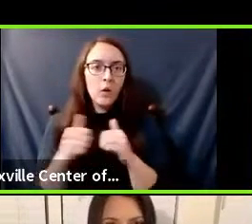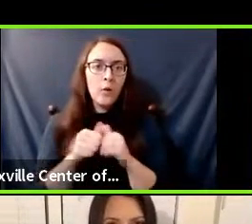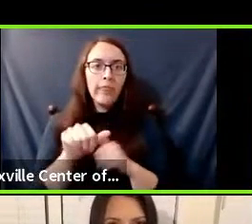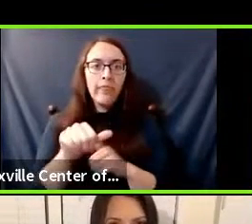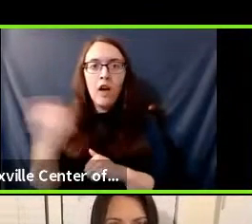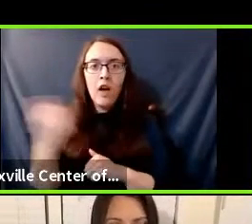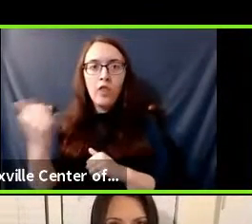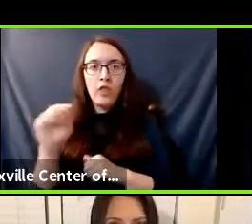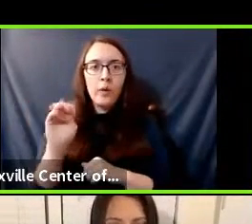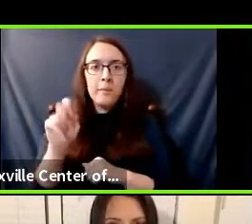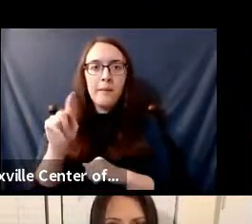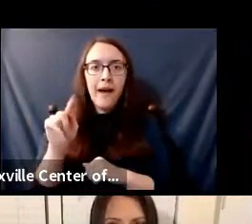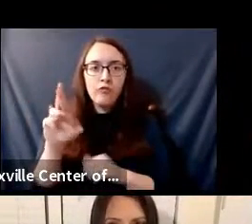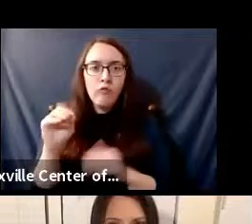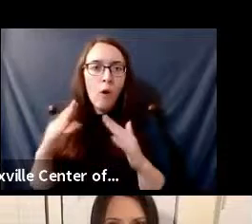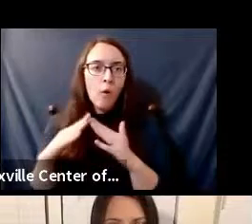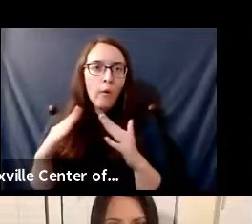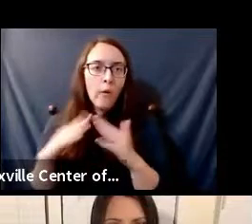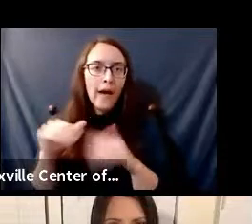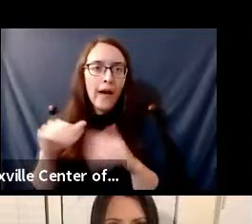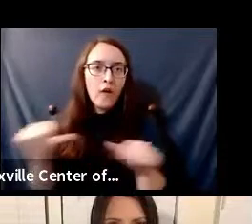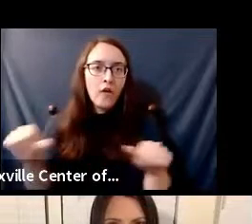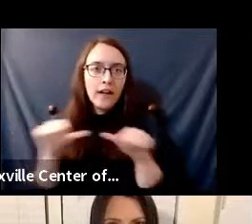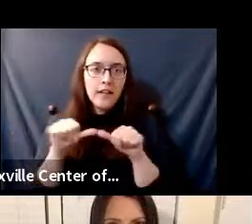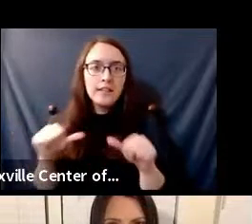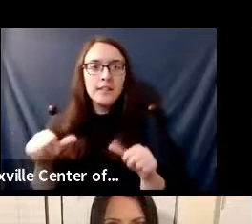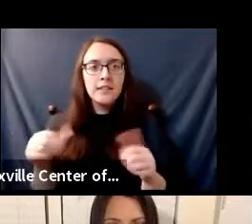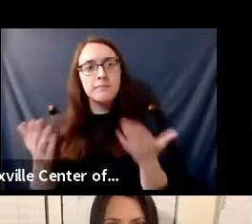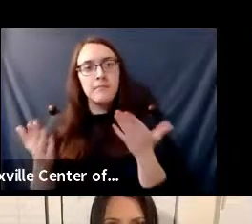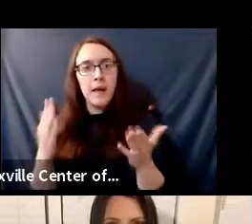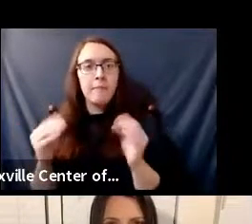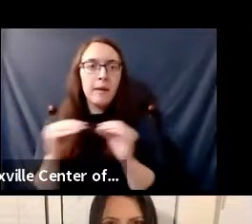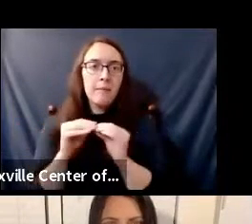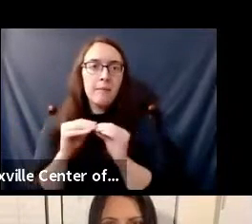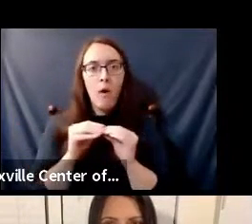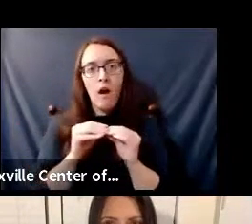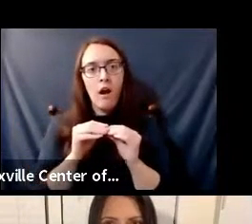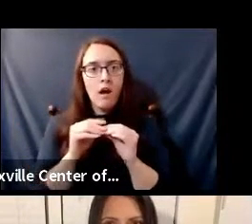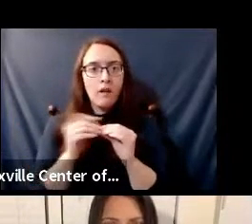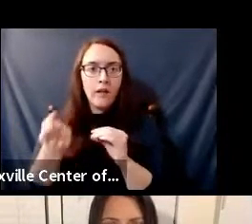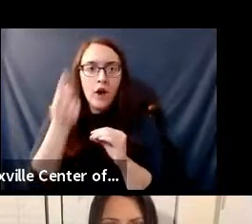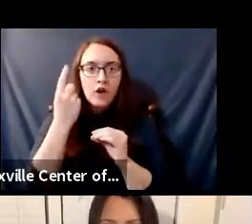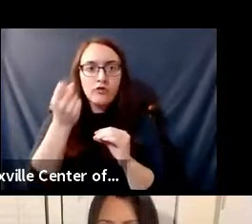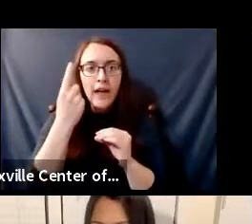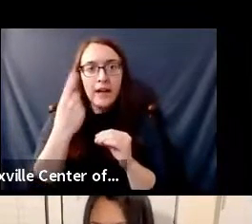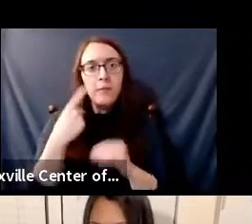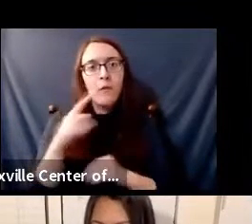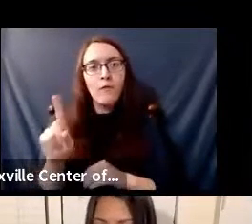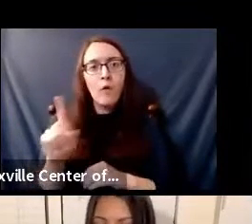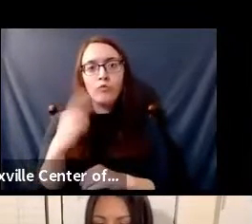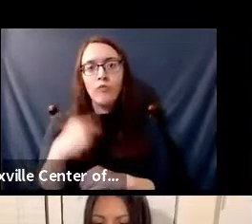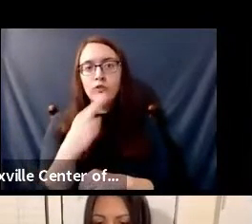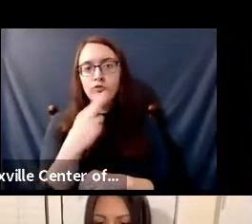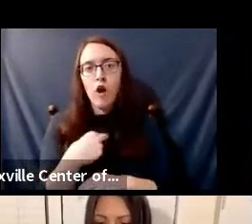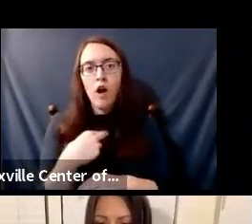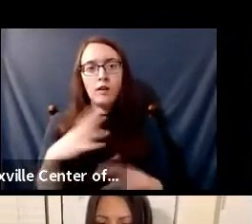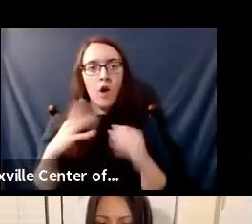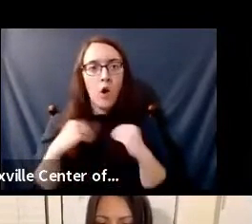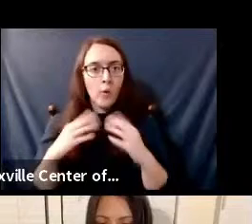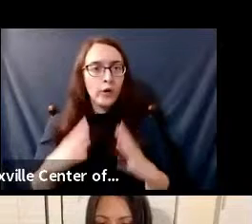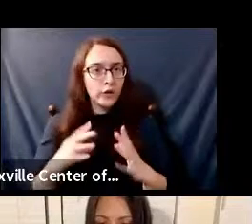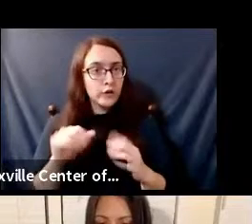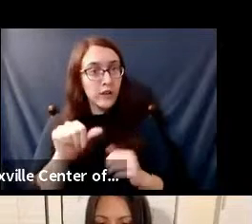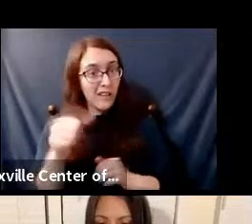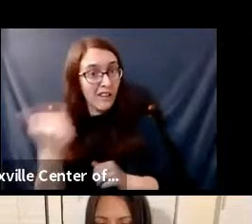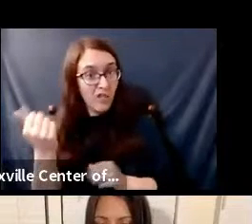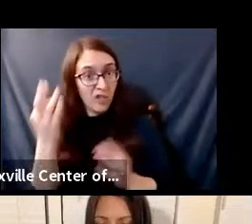areas, and hopefully it could be a little bit more palatable for our restaurateurs locally. Other thoughts from